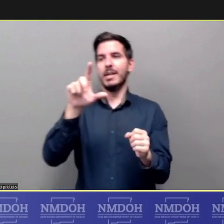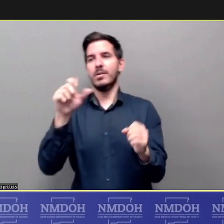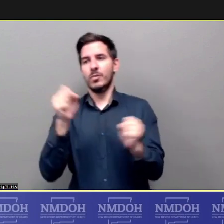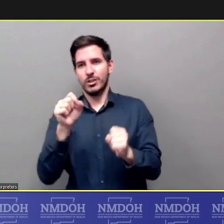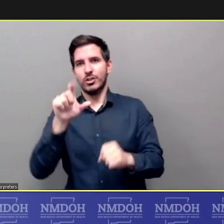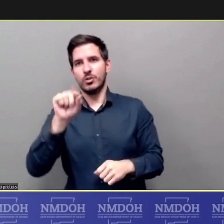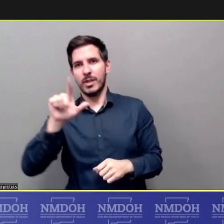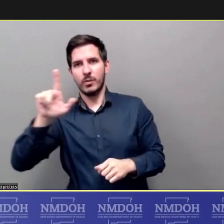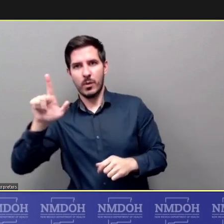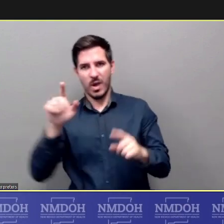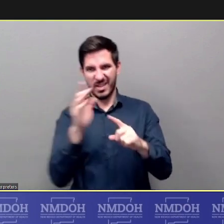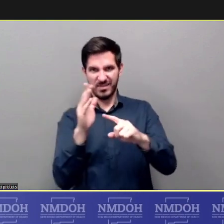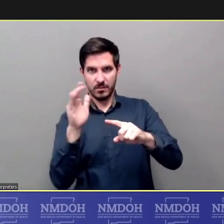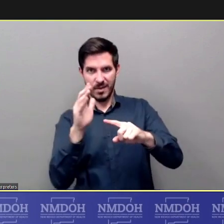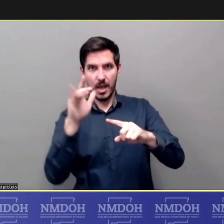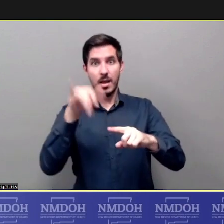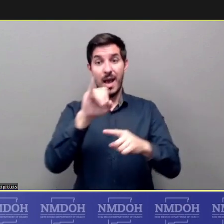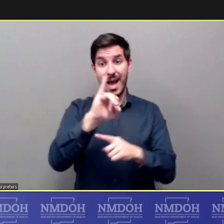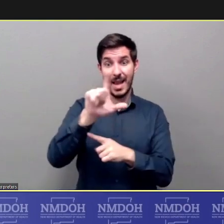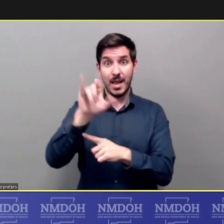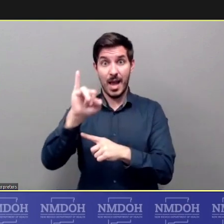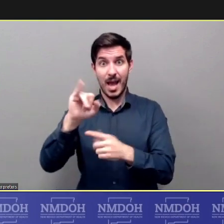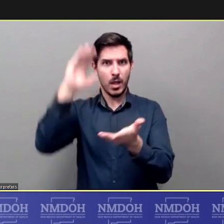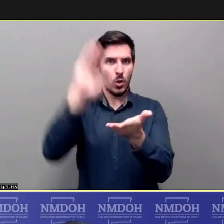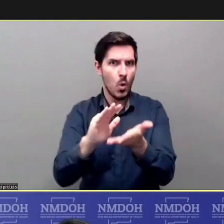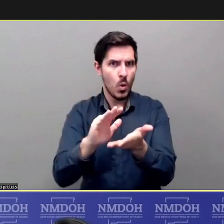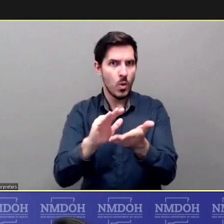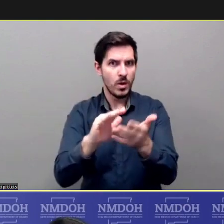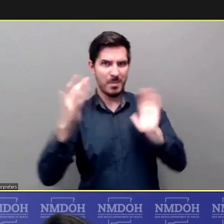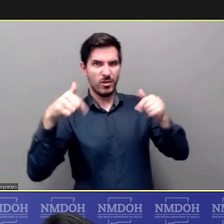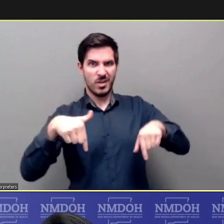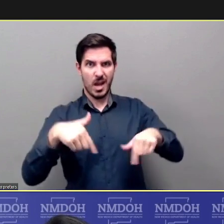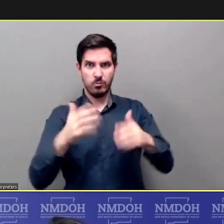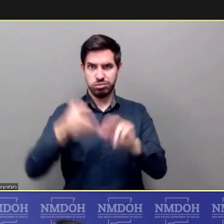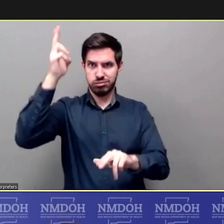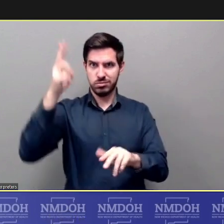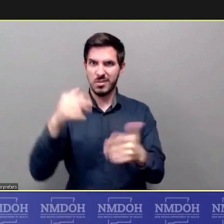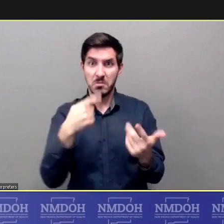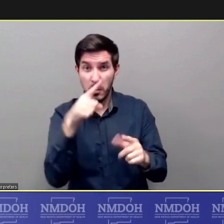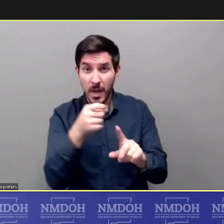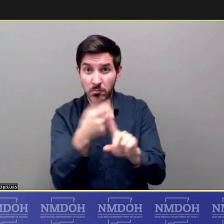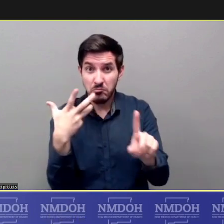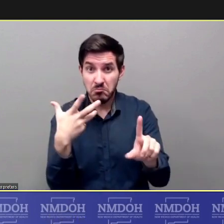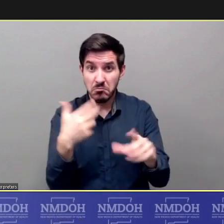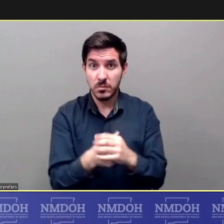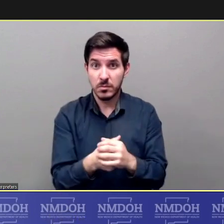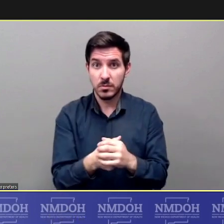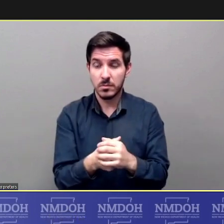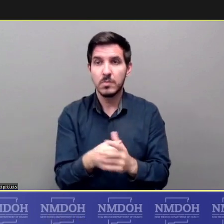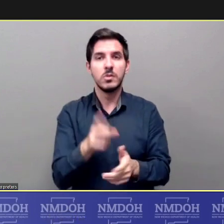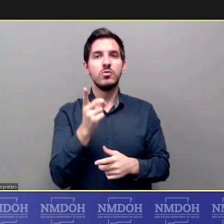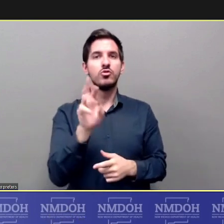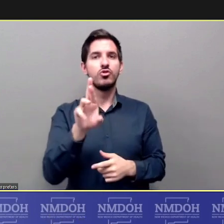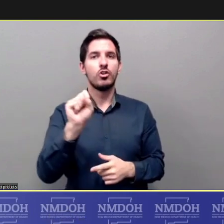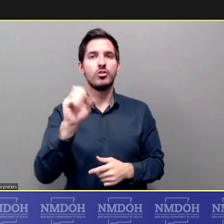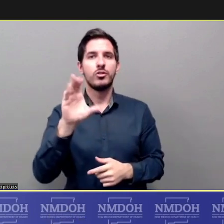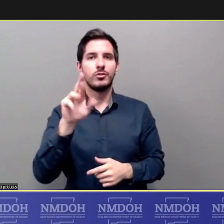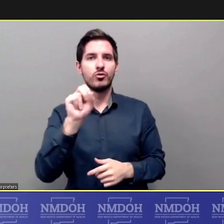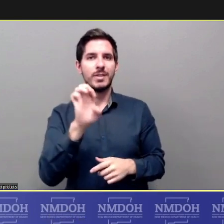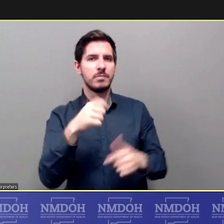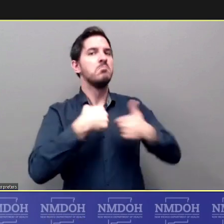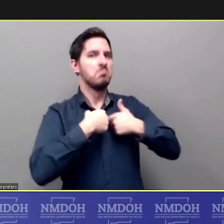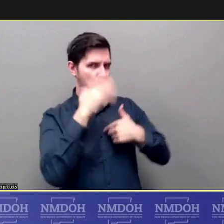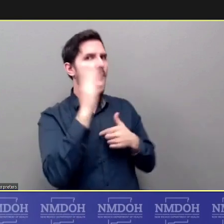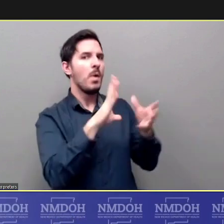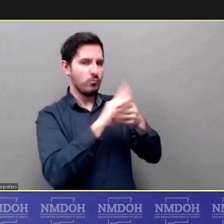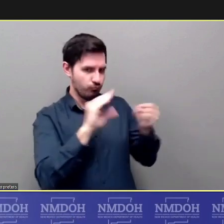Yeah, let me start, and then Laura, if you can embellish. Yeah. of Sorry, course. Dr. Perron can and Dr. Duran can